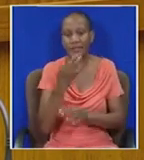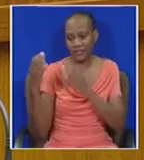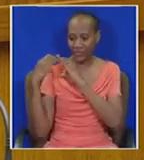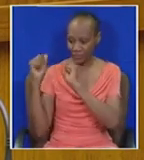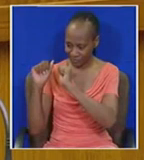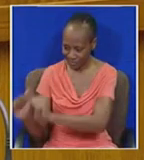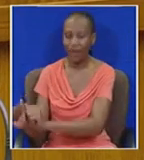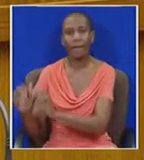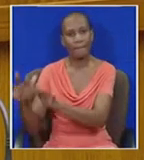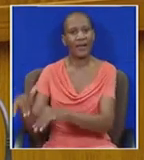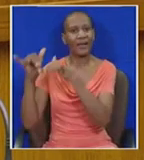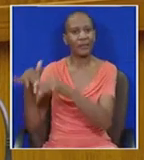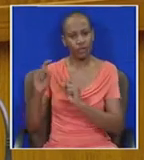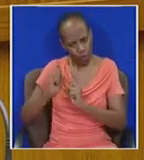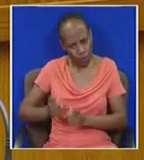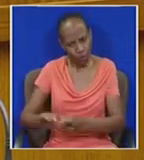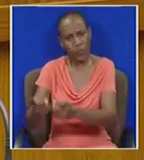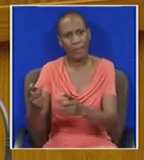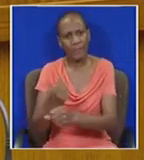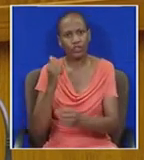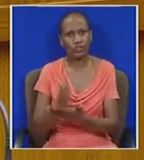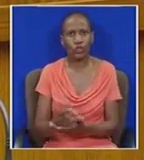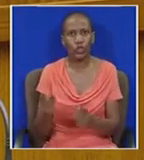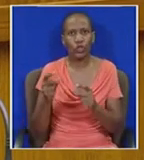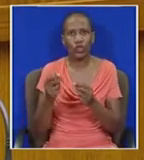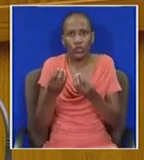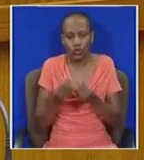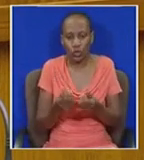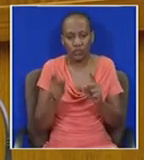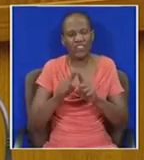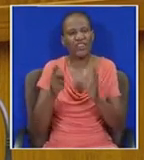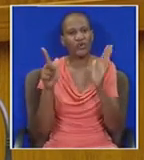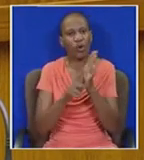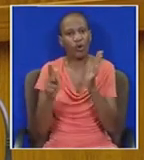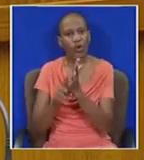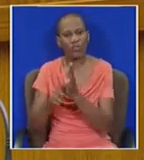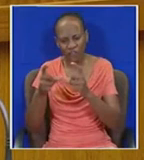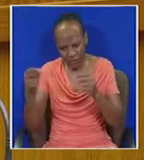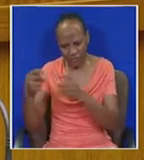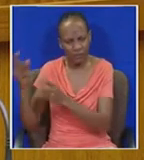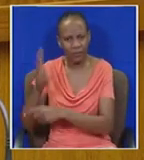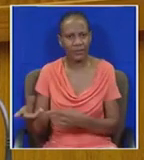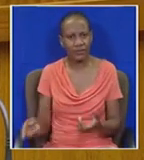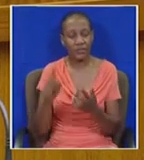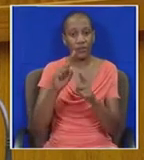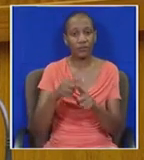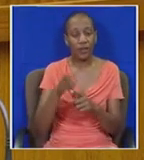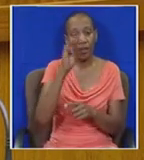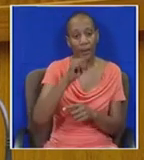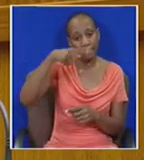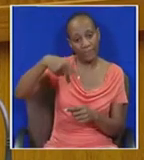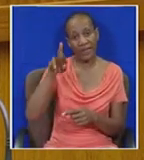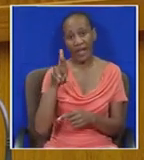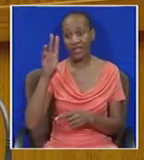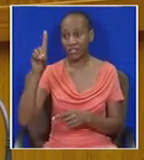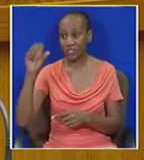speed up the conclusion on a number of pieces of legislation. For example, the MPRDA,